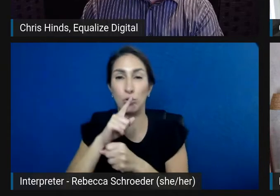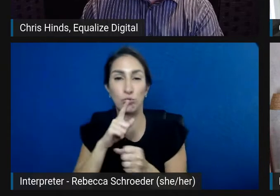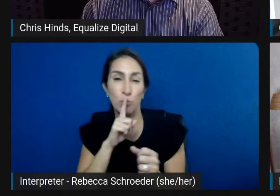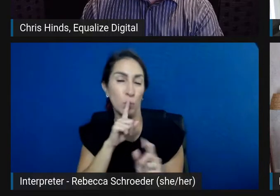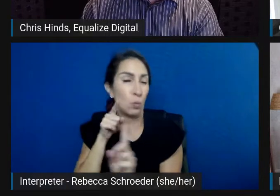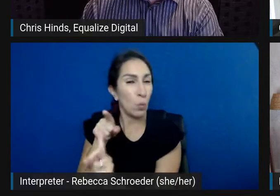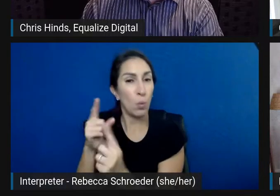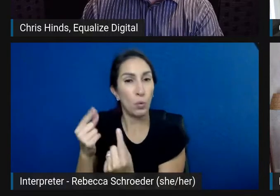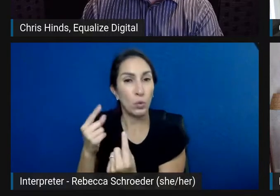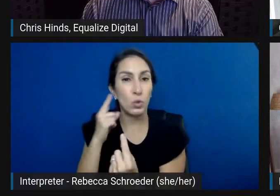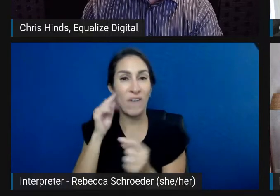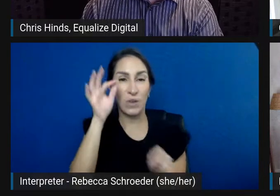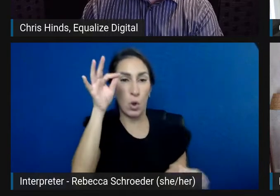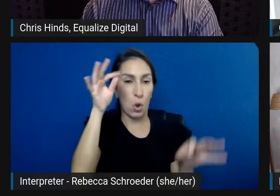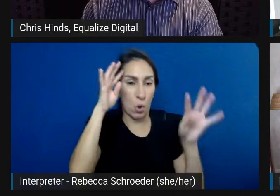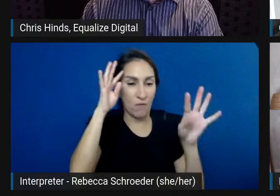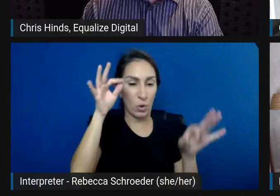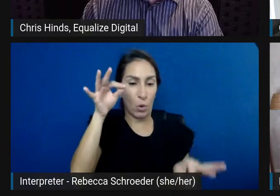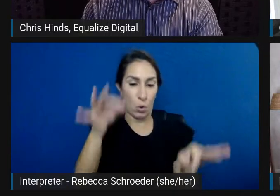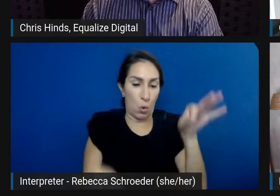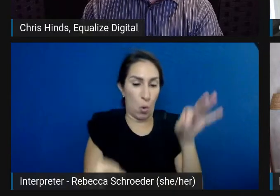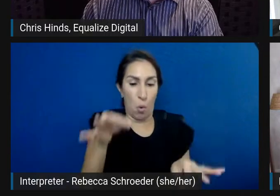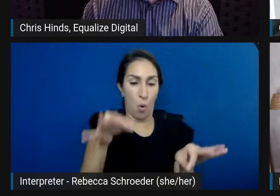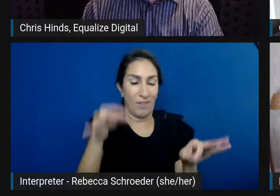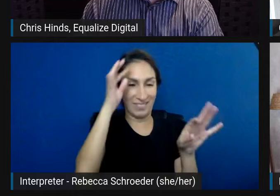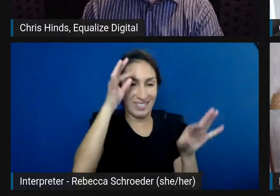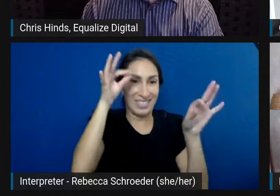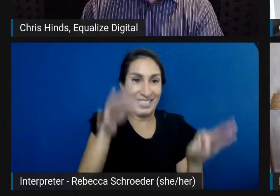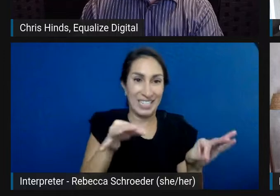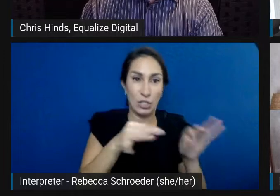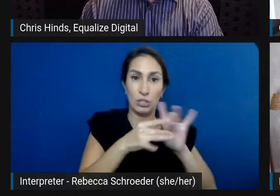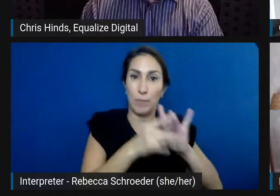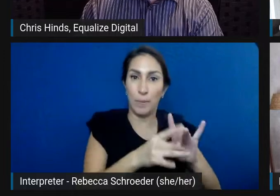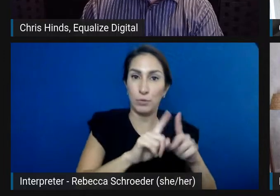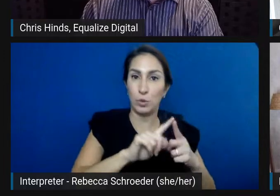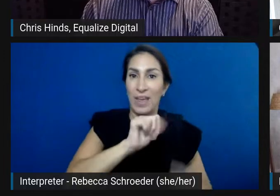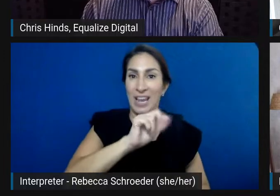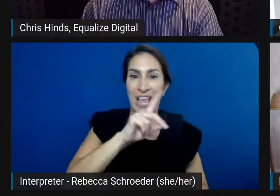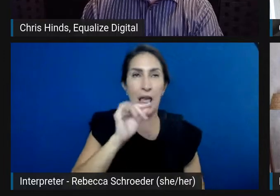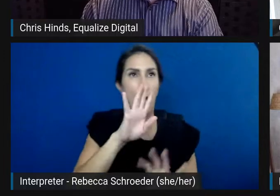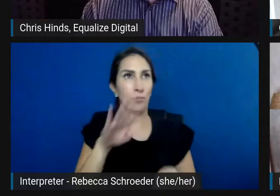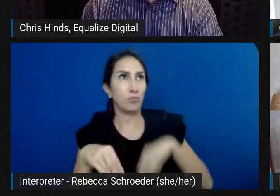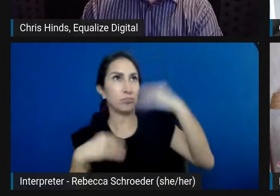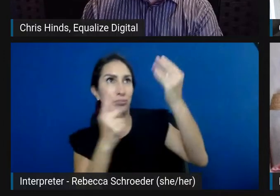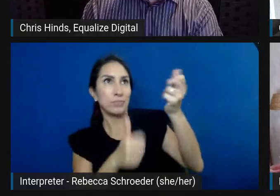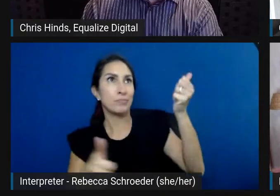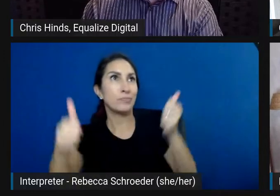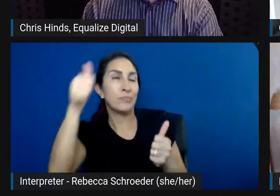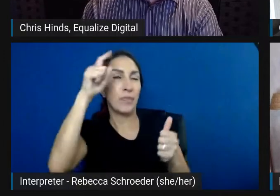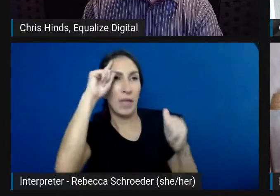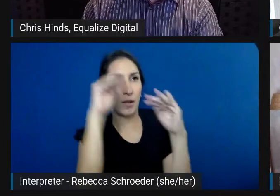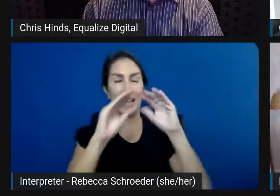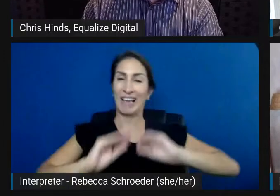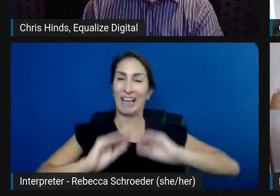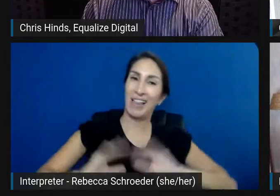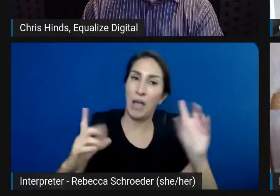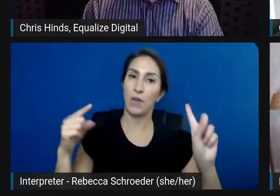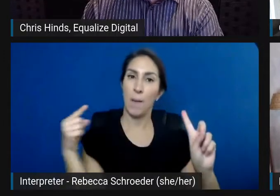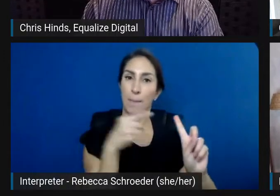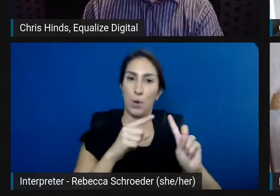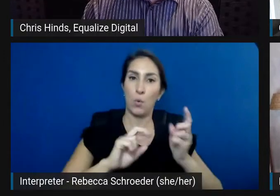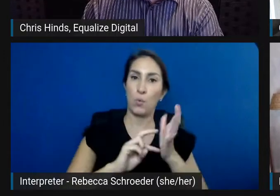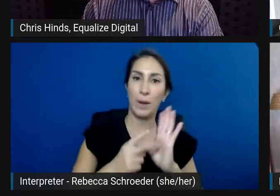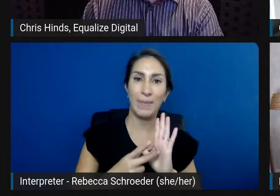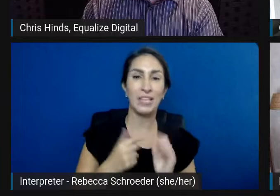the ADA and clarify them at the legislative level. So we're not just relying on judges. We're actually saying the ADA does apply to